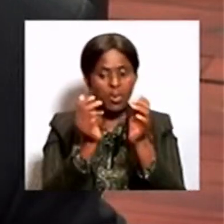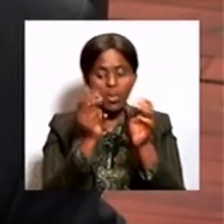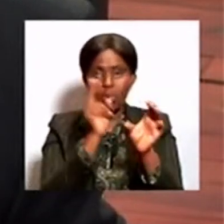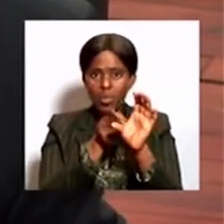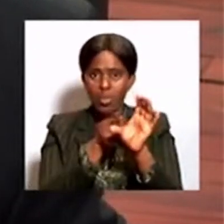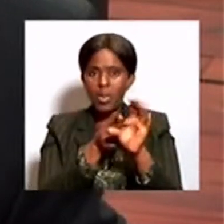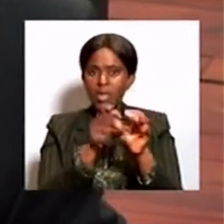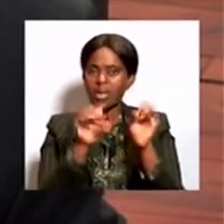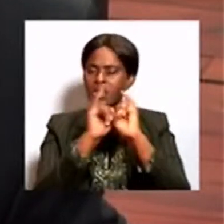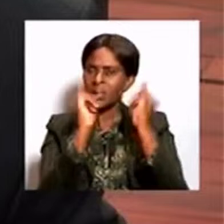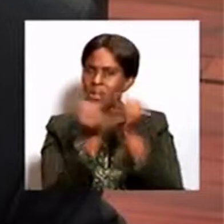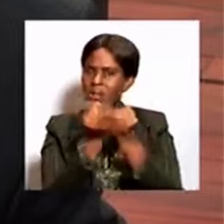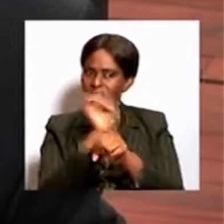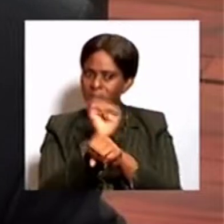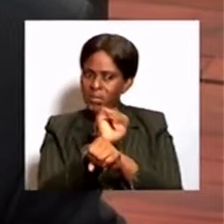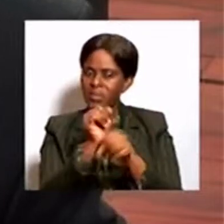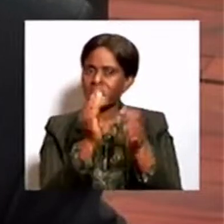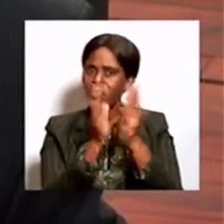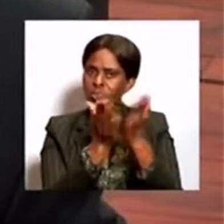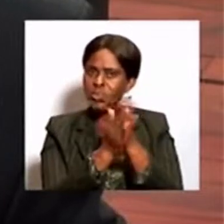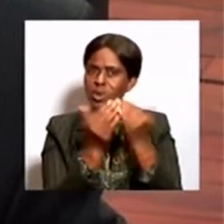Institutional vehicles, no logbook.